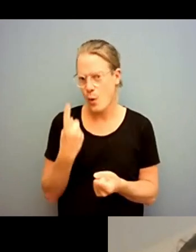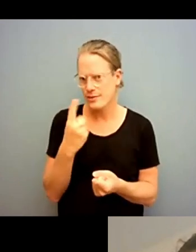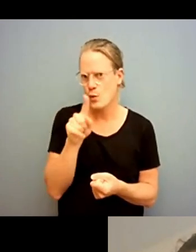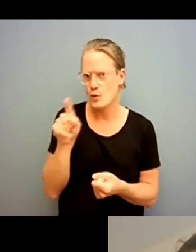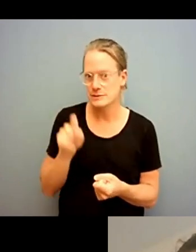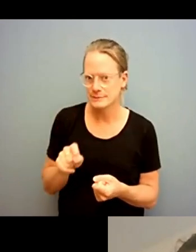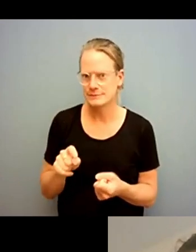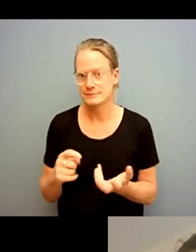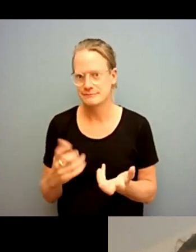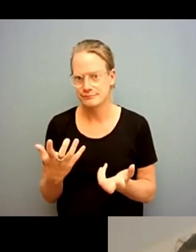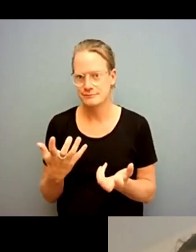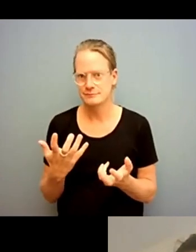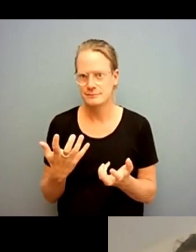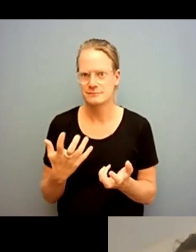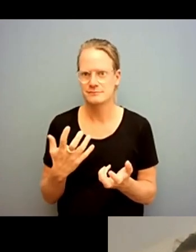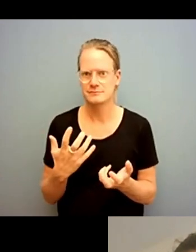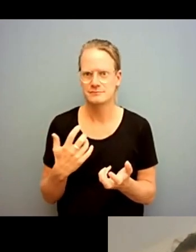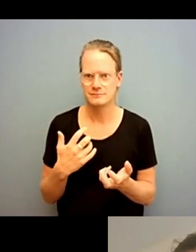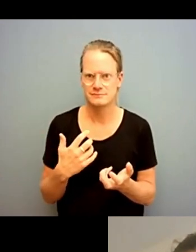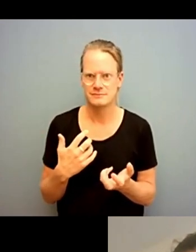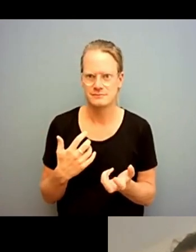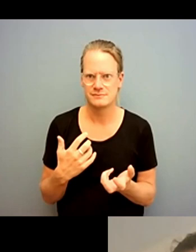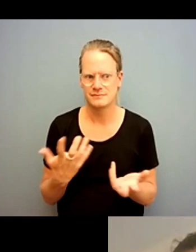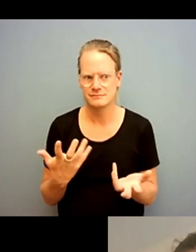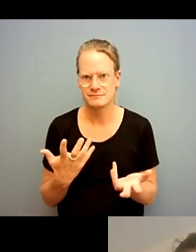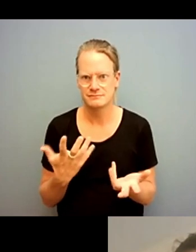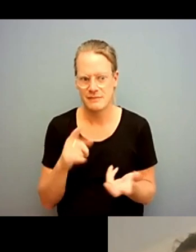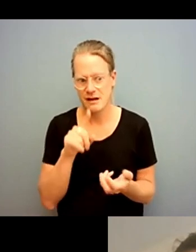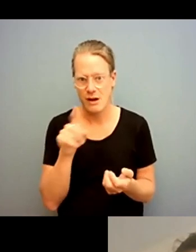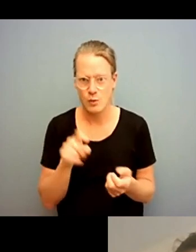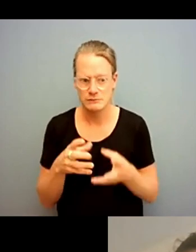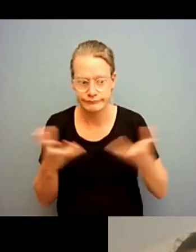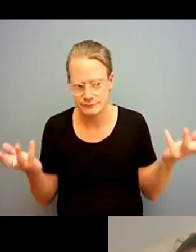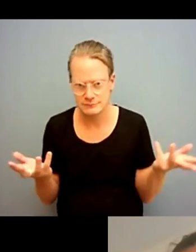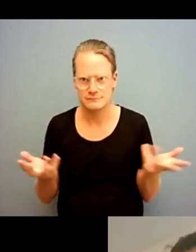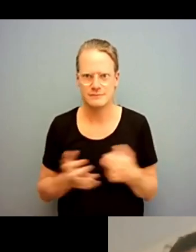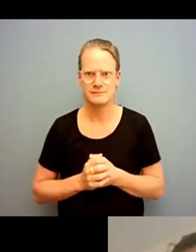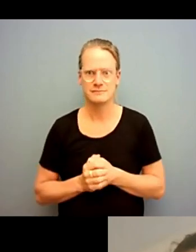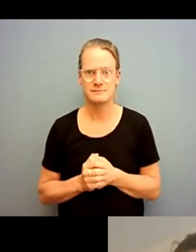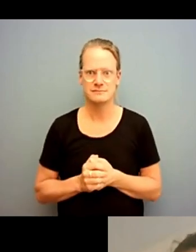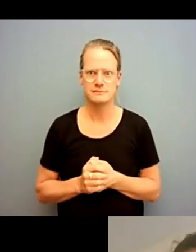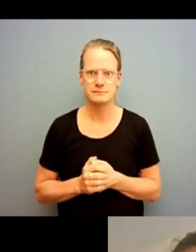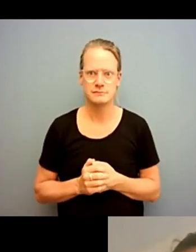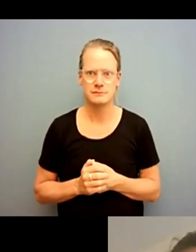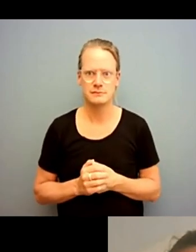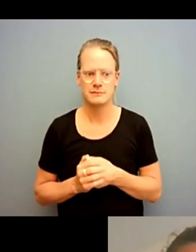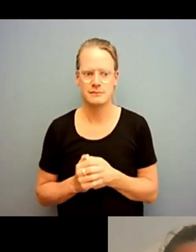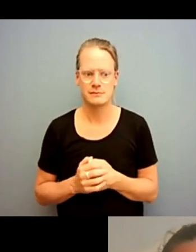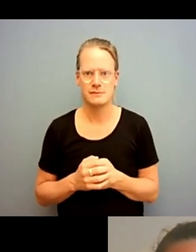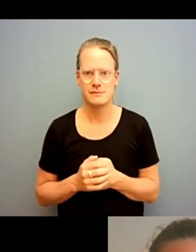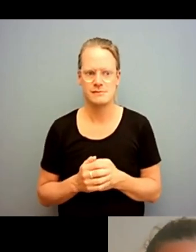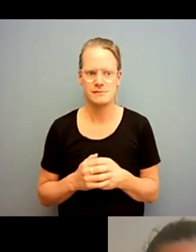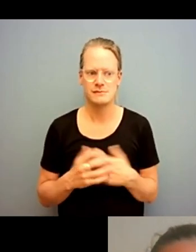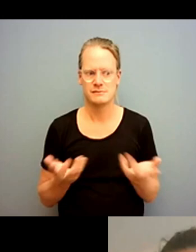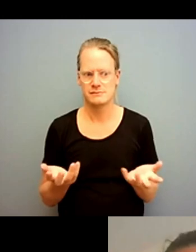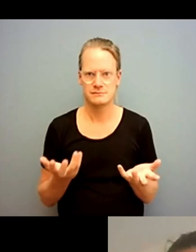end repost the question again in the chat? We can ask the question for thank you. Anna Ida Halgard